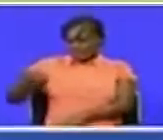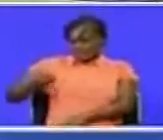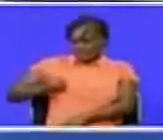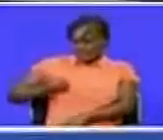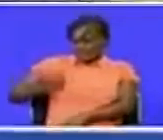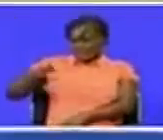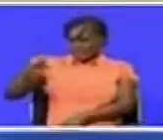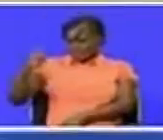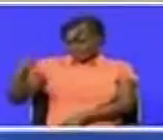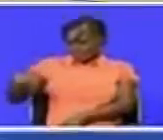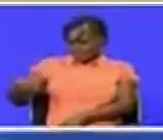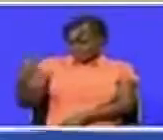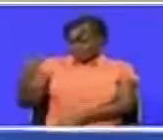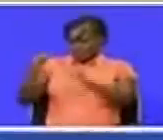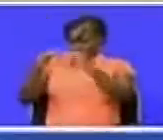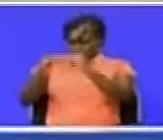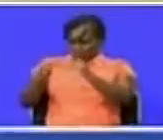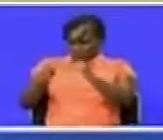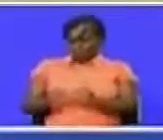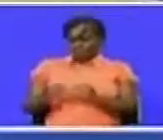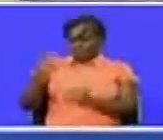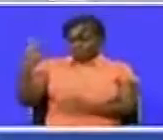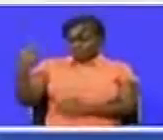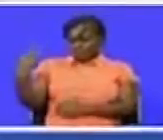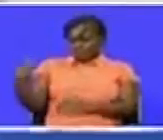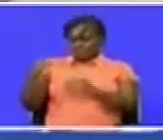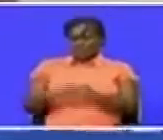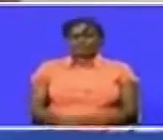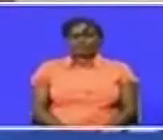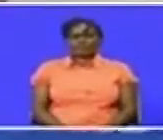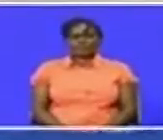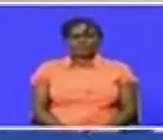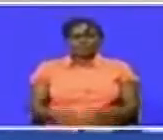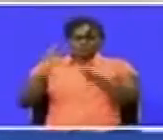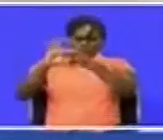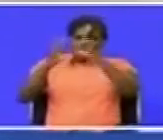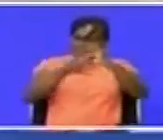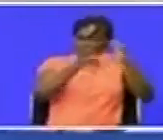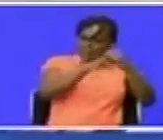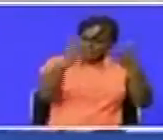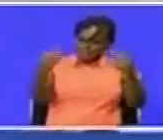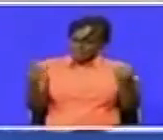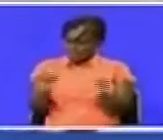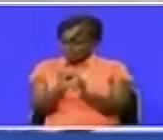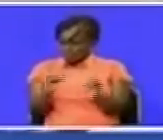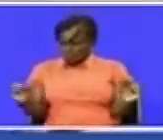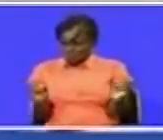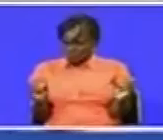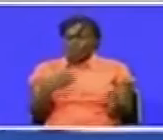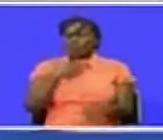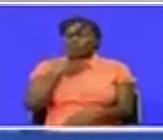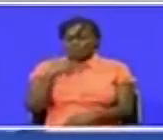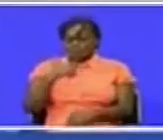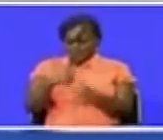Pamela Cherotich won silver and bronze respectively. The Olympic series vile. Lakini ningependa tu